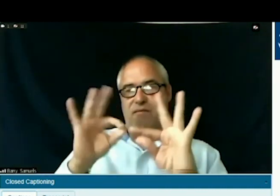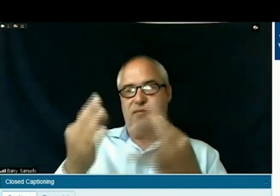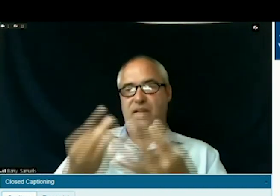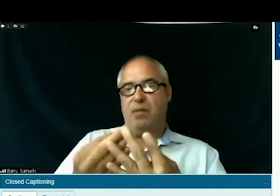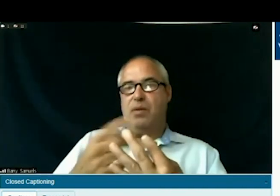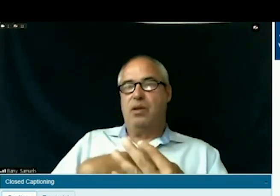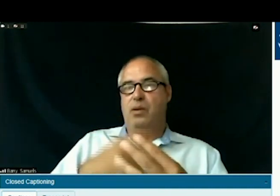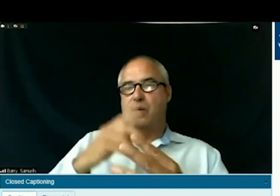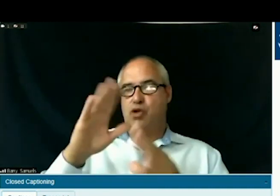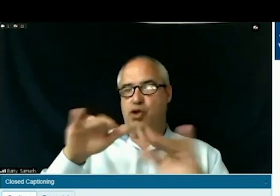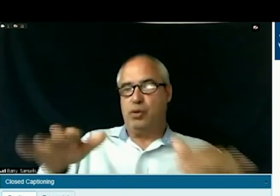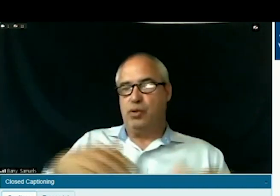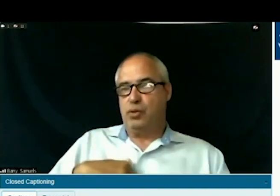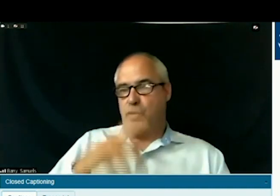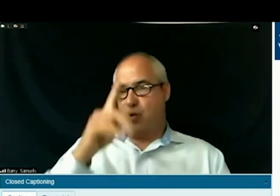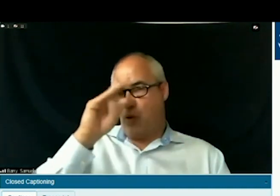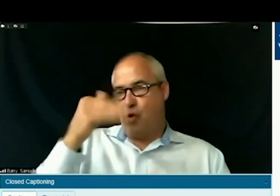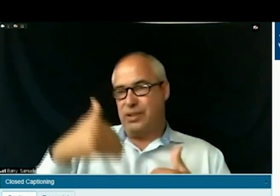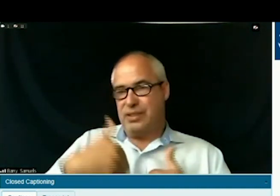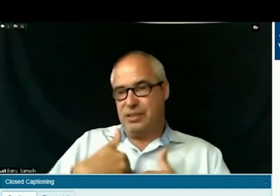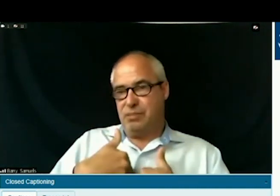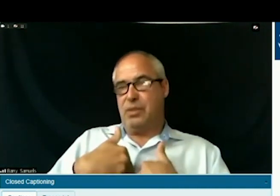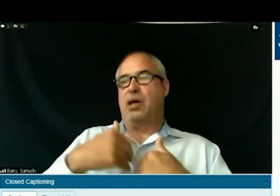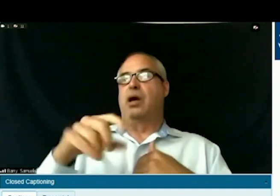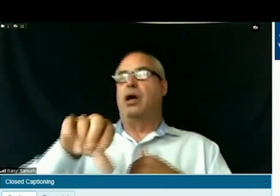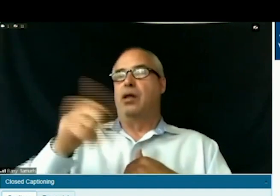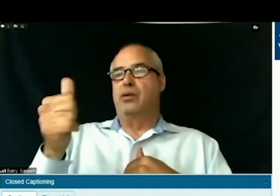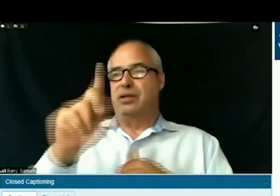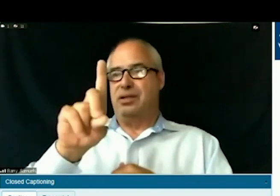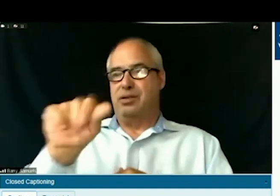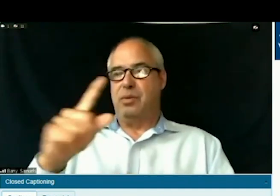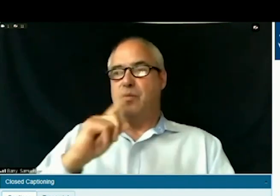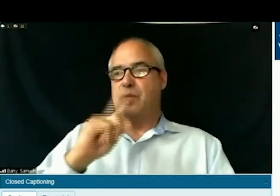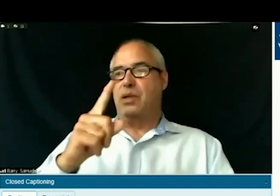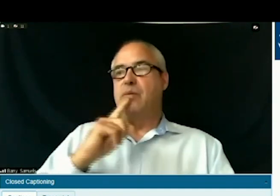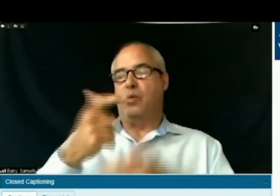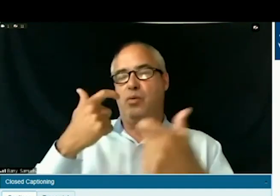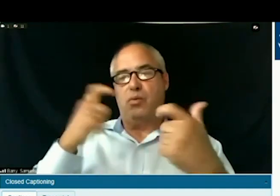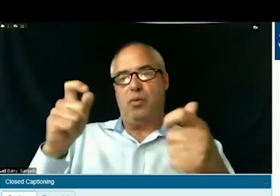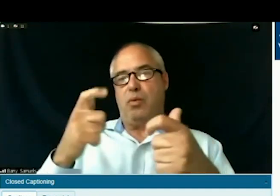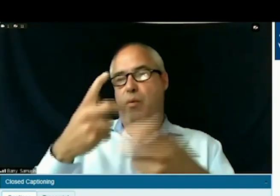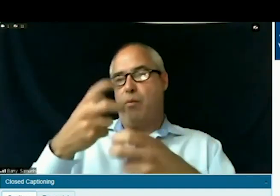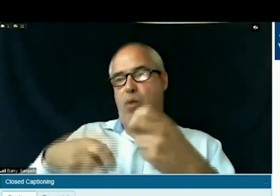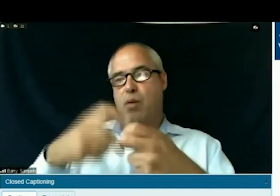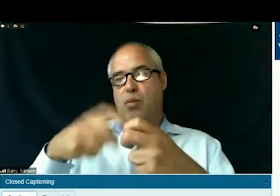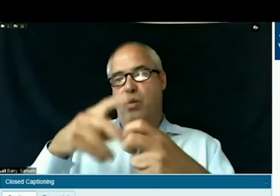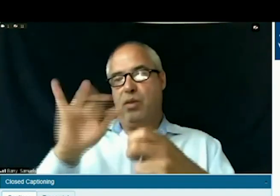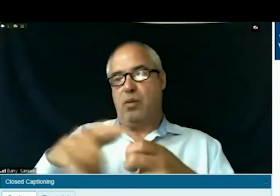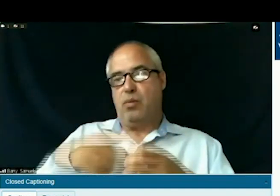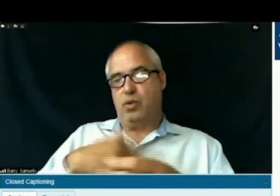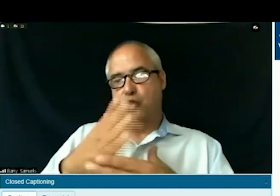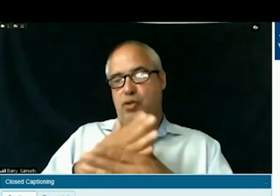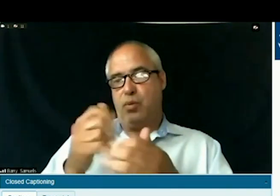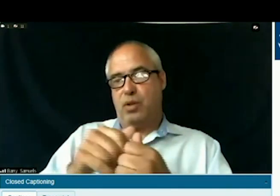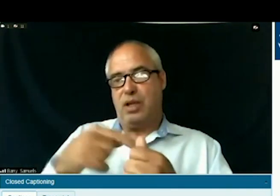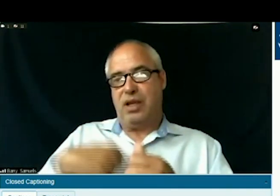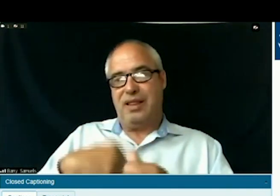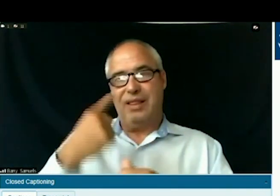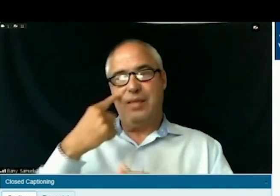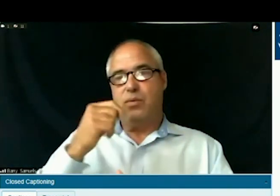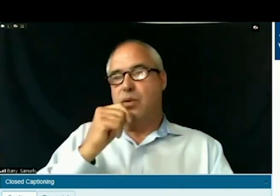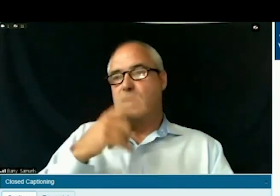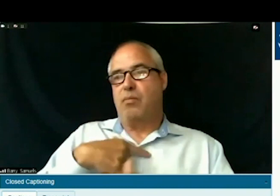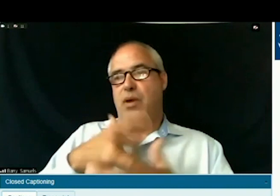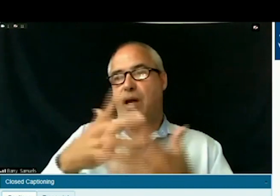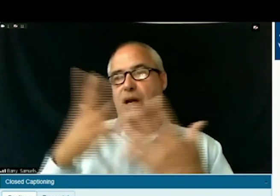autism and other disabilities, that they had great degree of difficulty. So I will share that. I also think that we don't have a lot